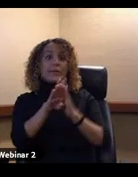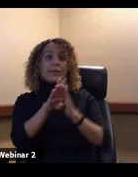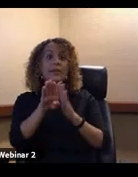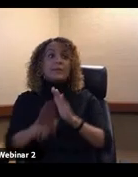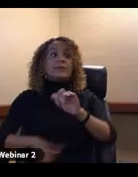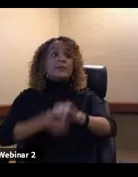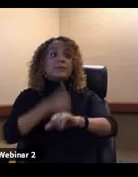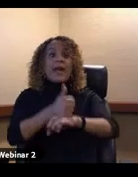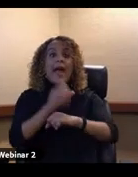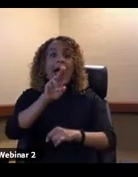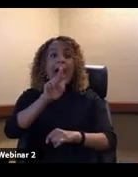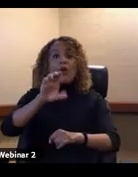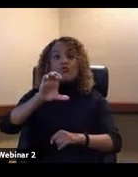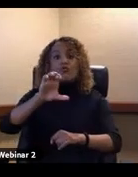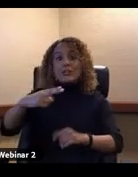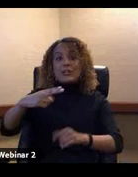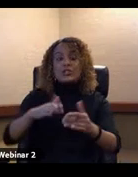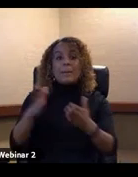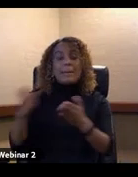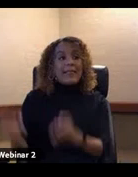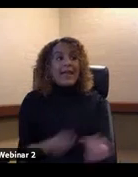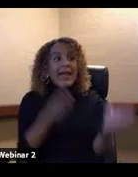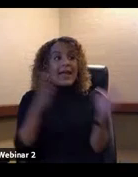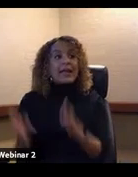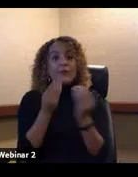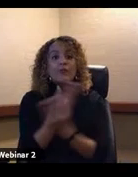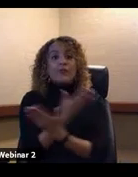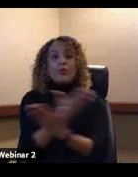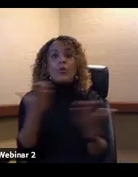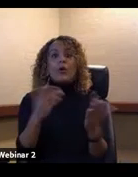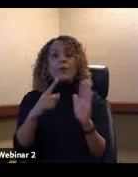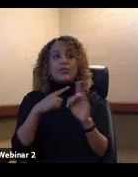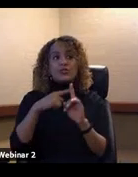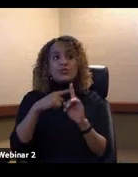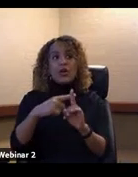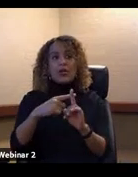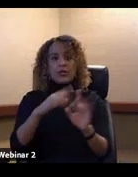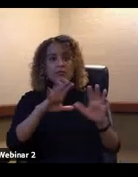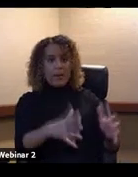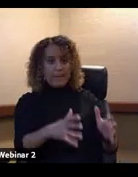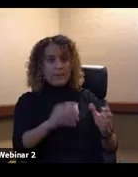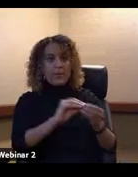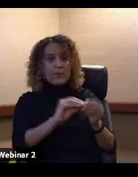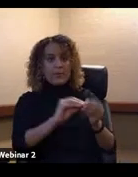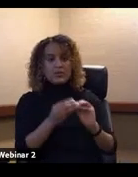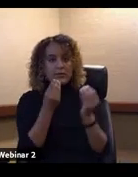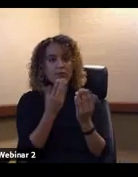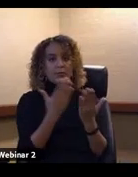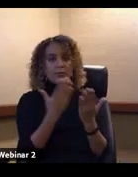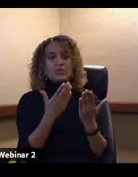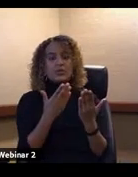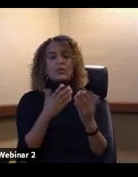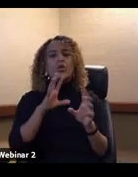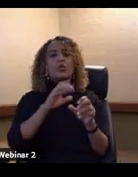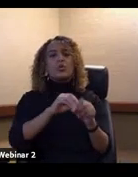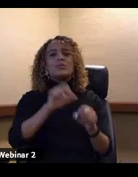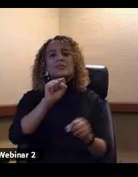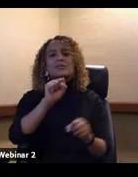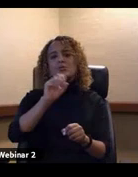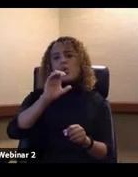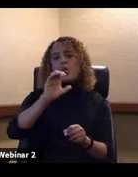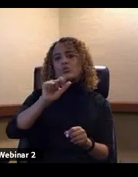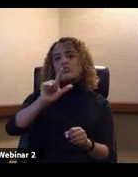and implemented an outreach plan to inform the public and target population about these new services, which included